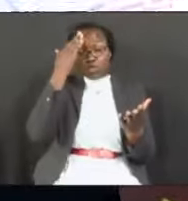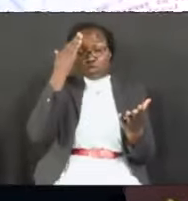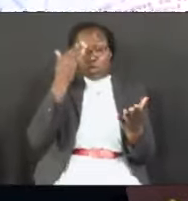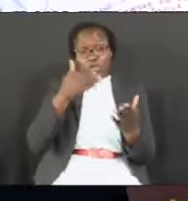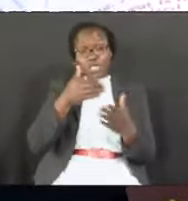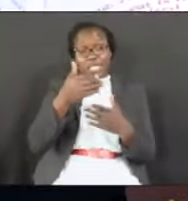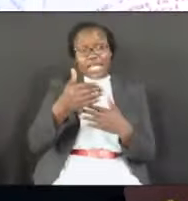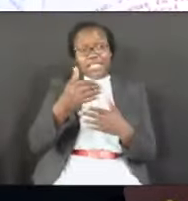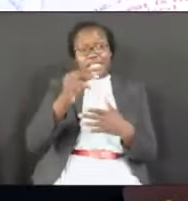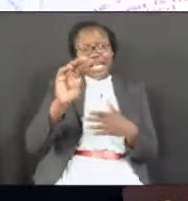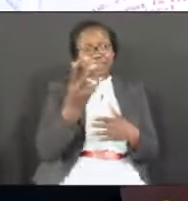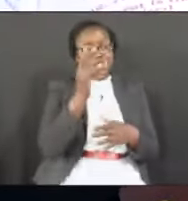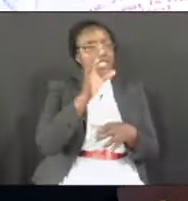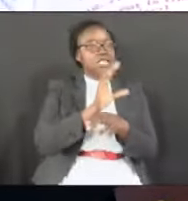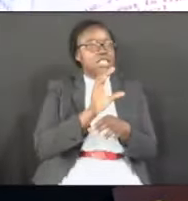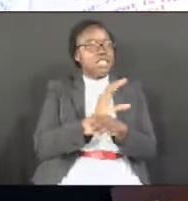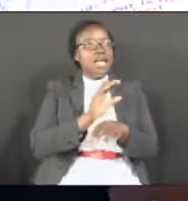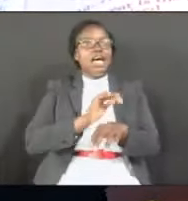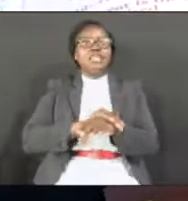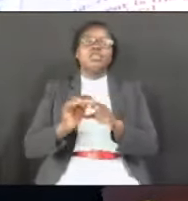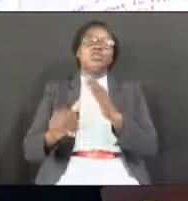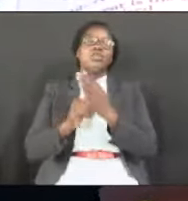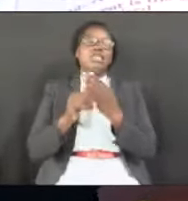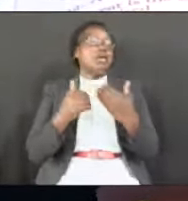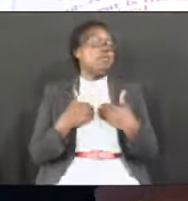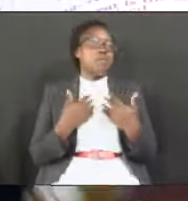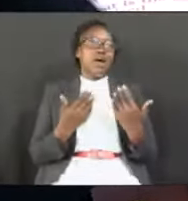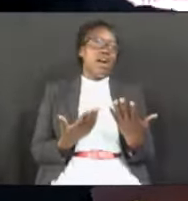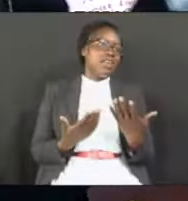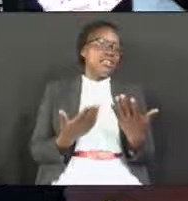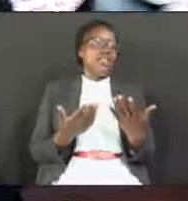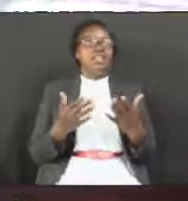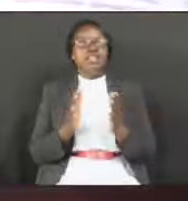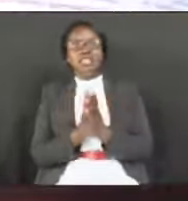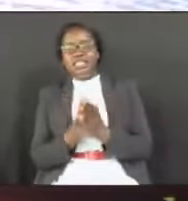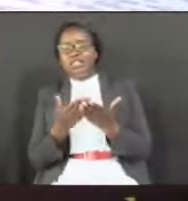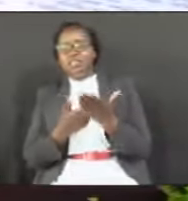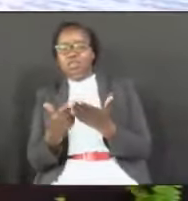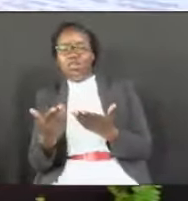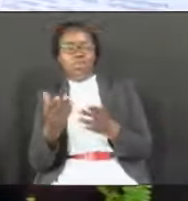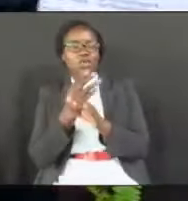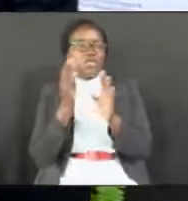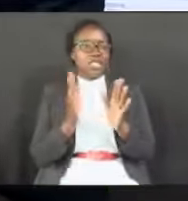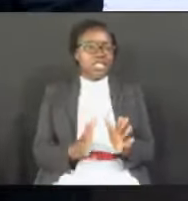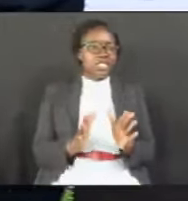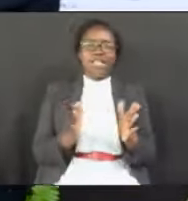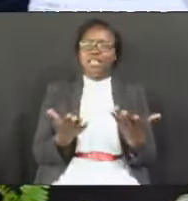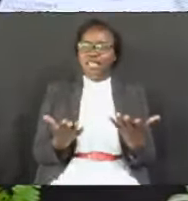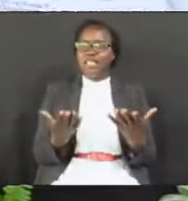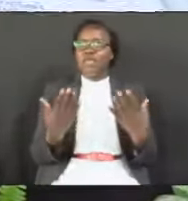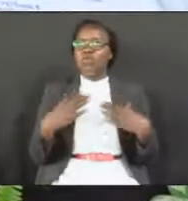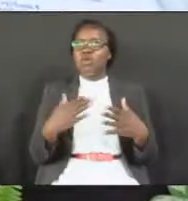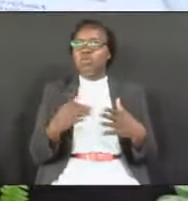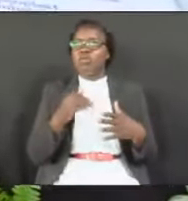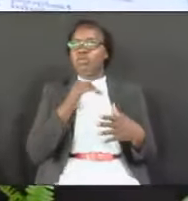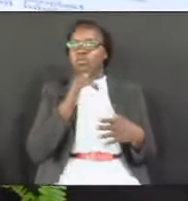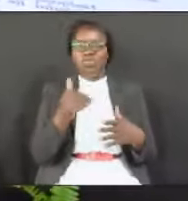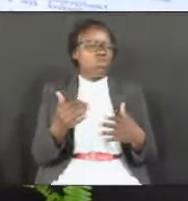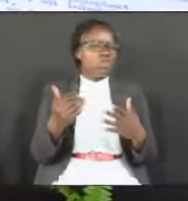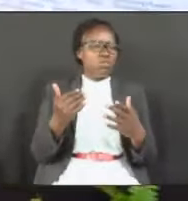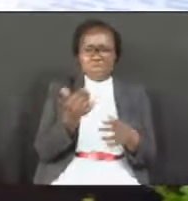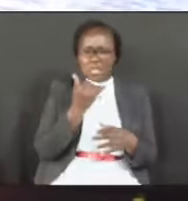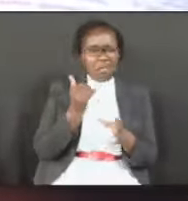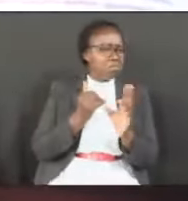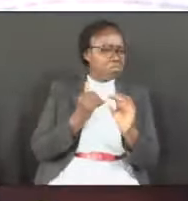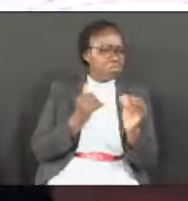Seventh-day Adventist Church is a good name that is very symbolic, very significant, representing our people who are waiting for the second advent. I